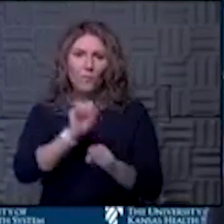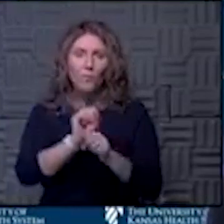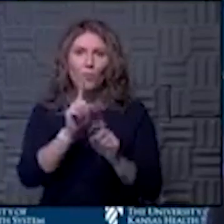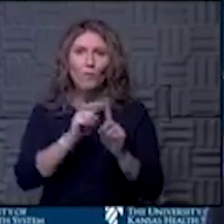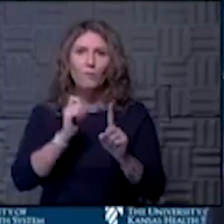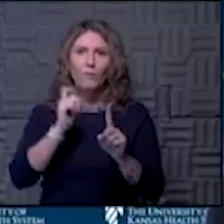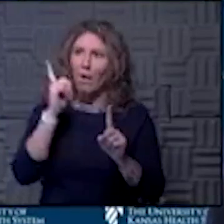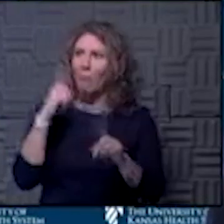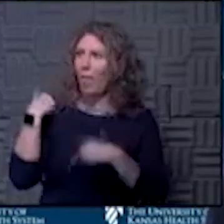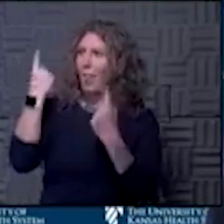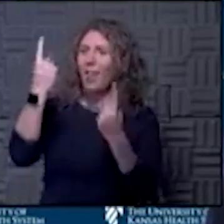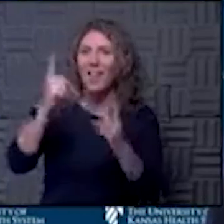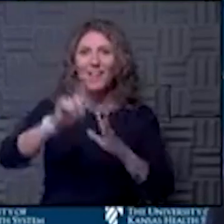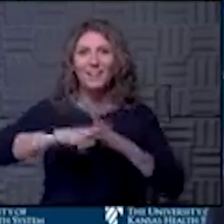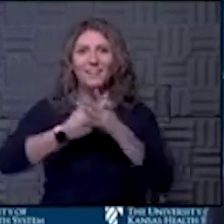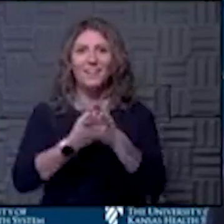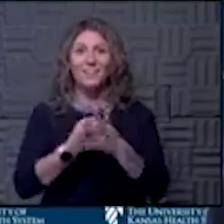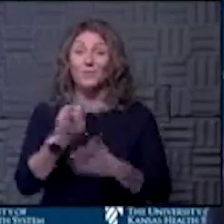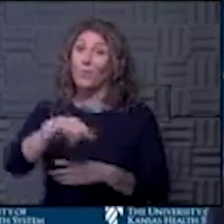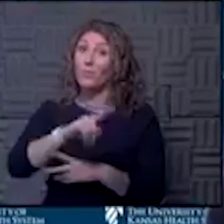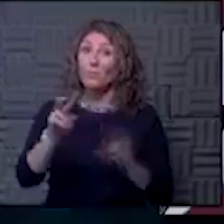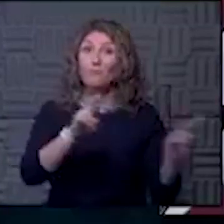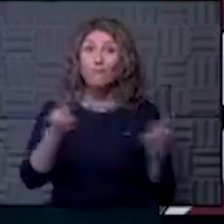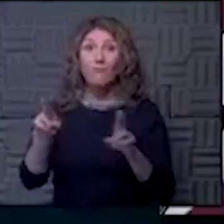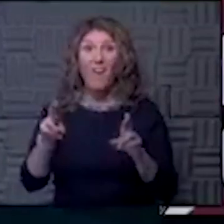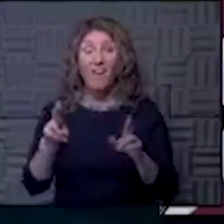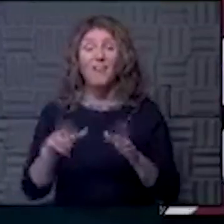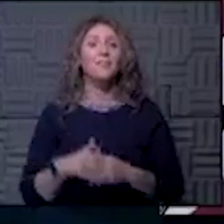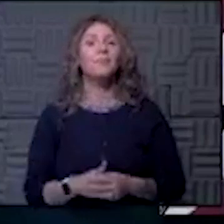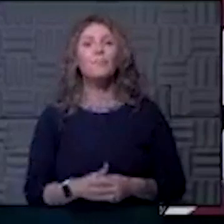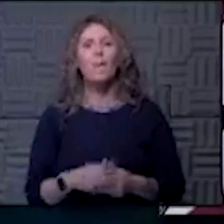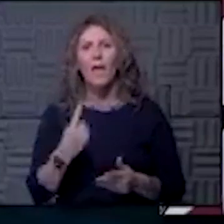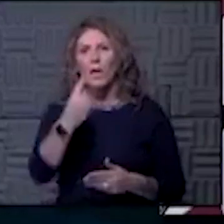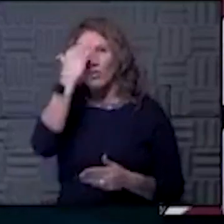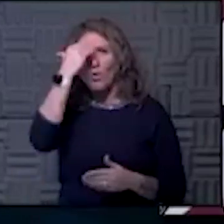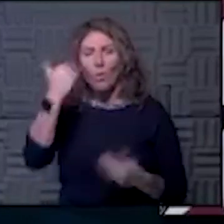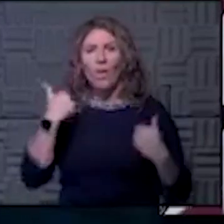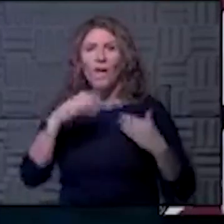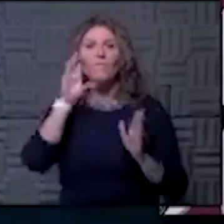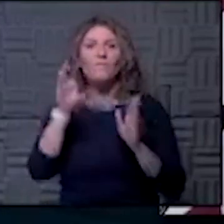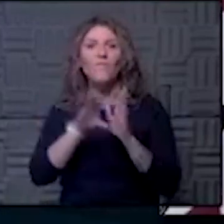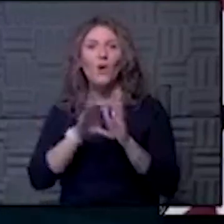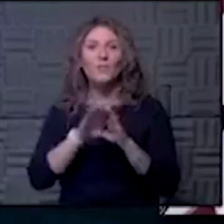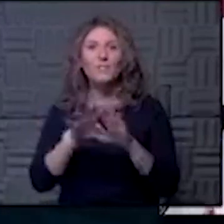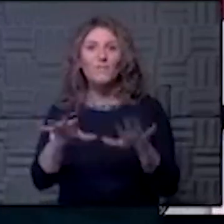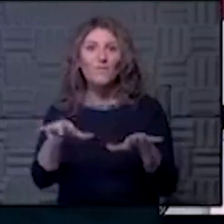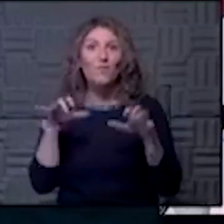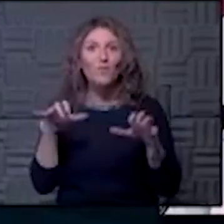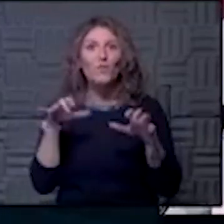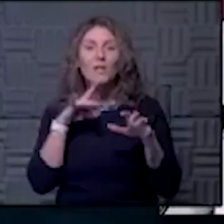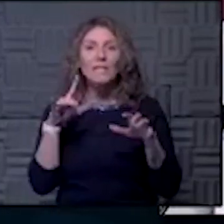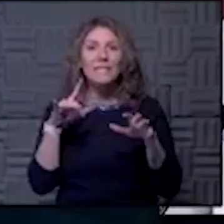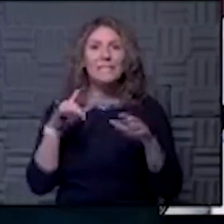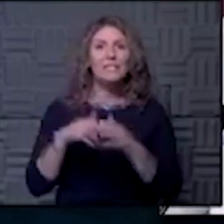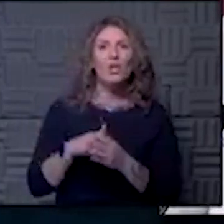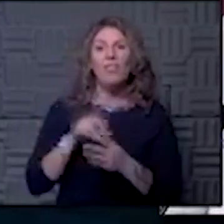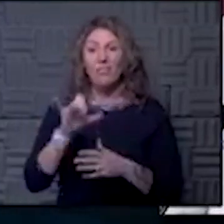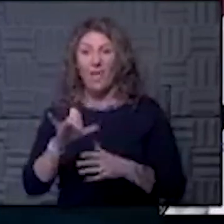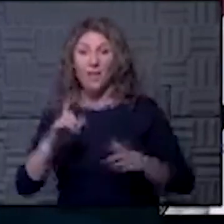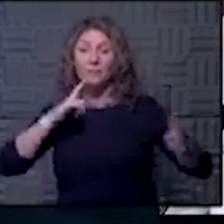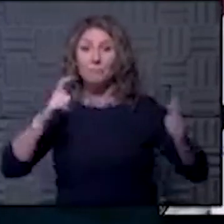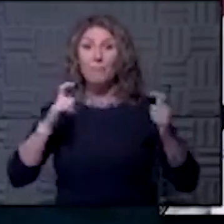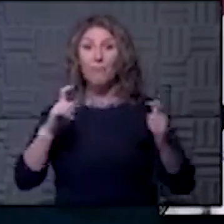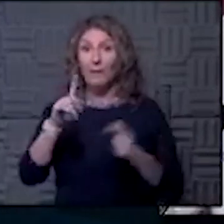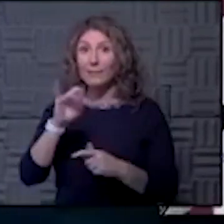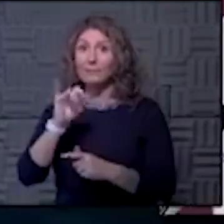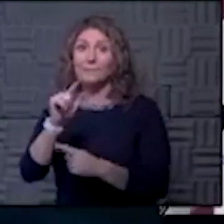I know that they're in it to win it. So I know we have some photos of the freezers, because that's a big deal with the Pfizer, and to